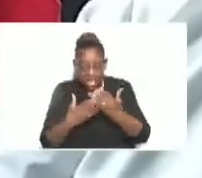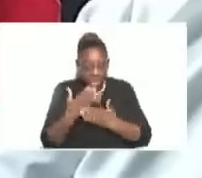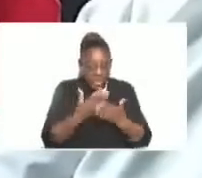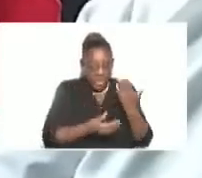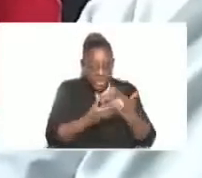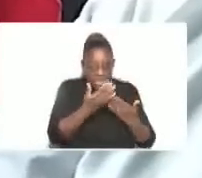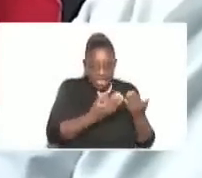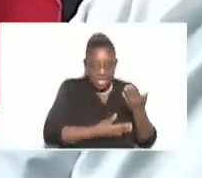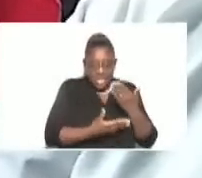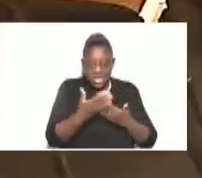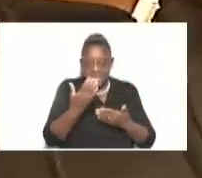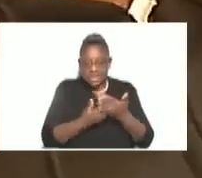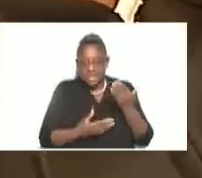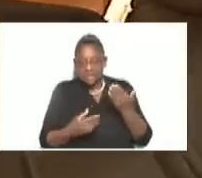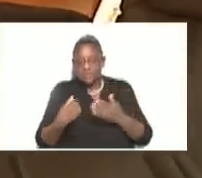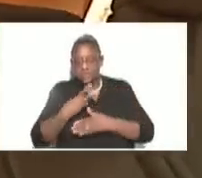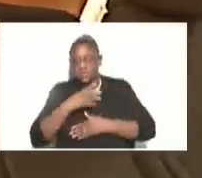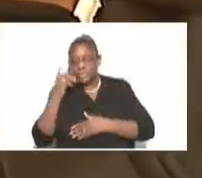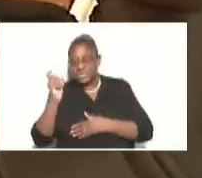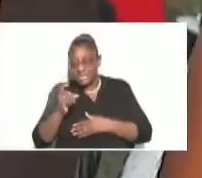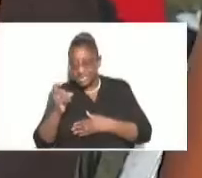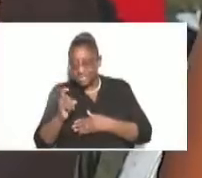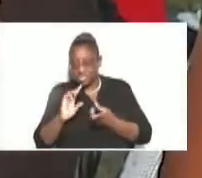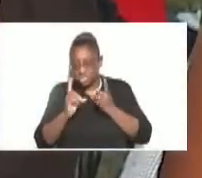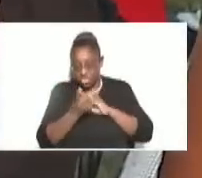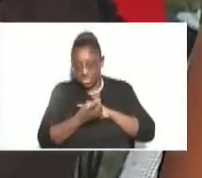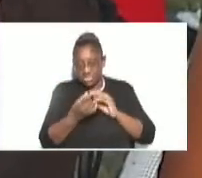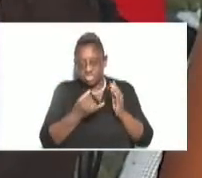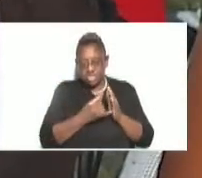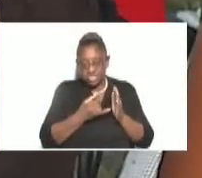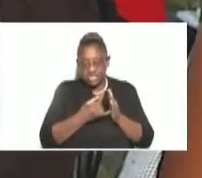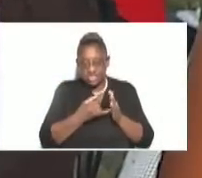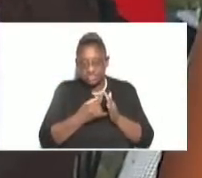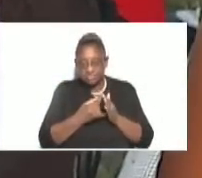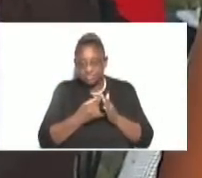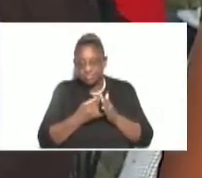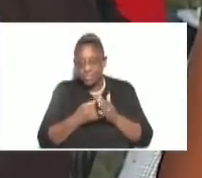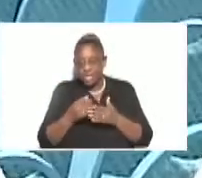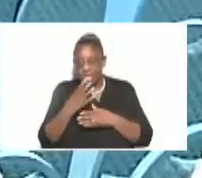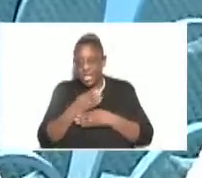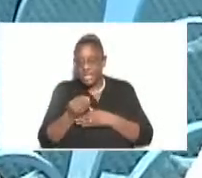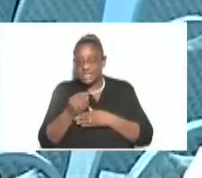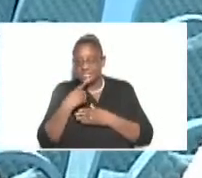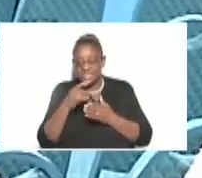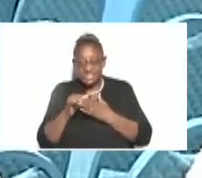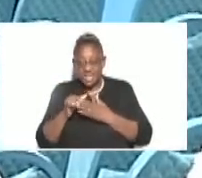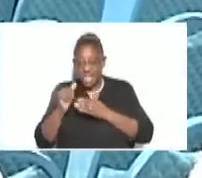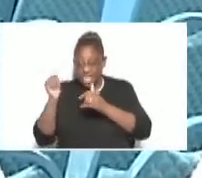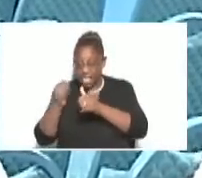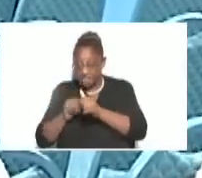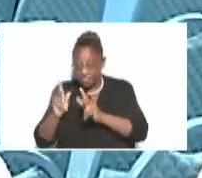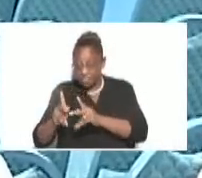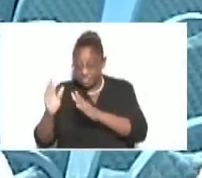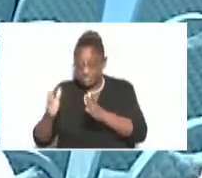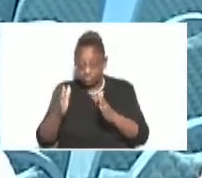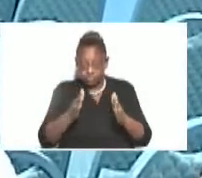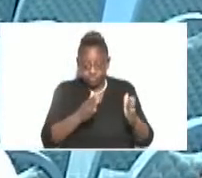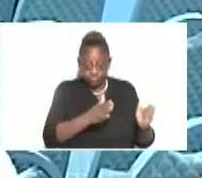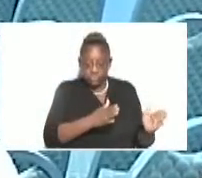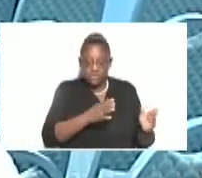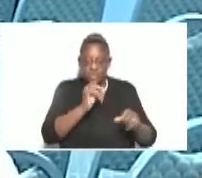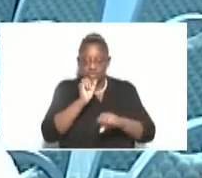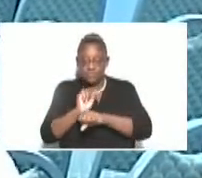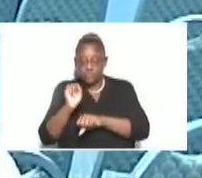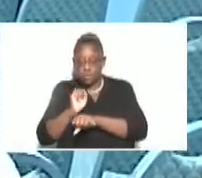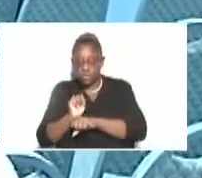multi-agency in terms of public service does our part, the Ministry of Finance, and of course the Treasury has to do their part. So we are trying